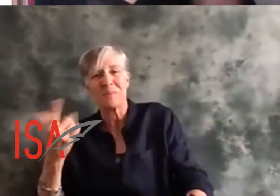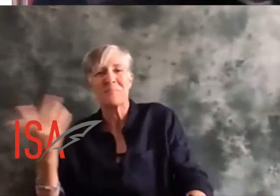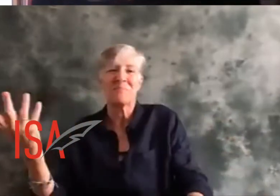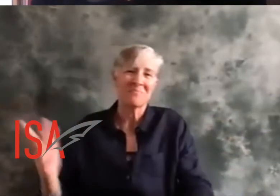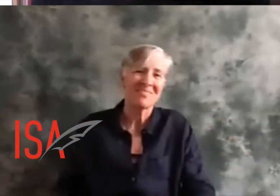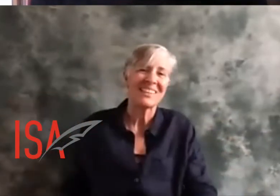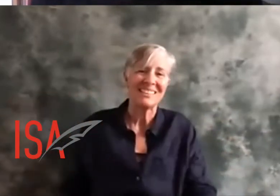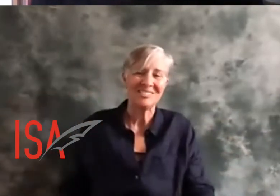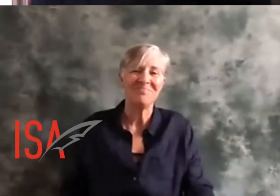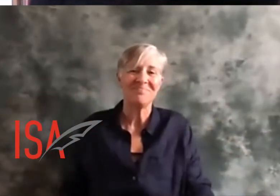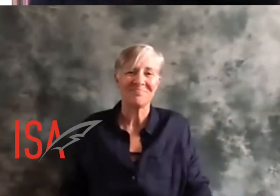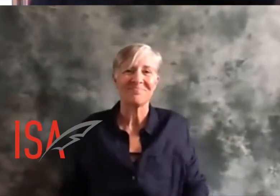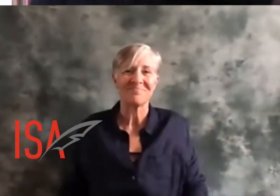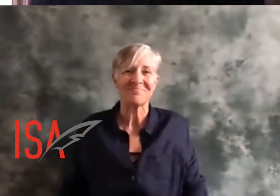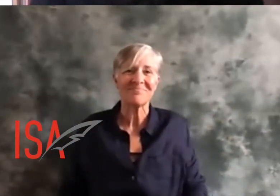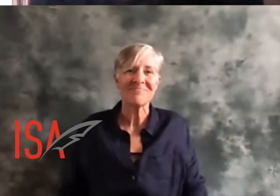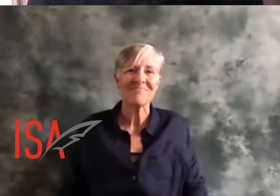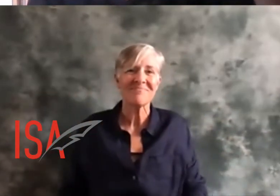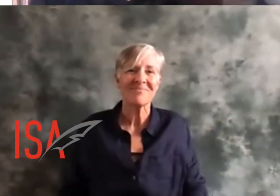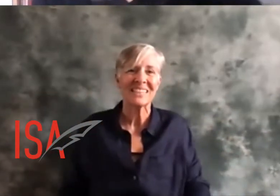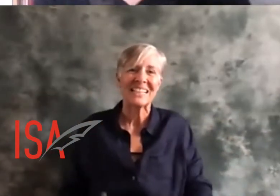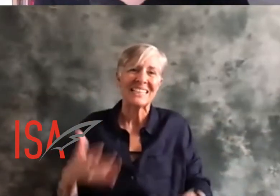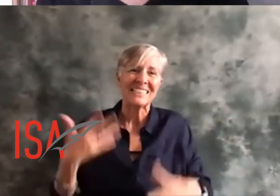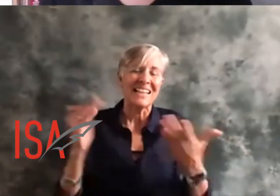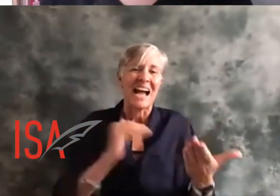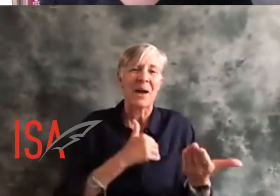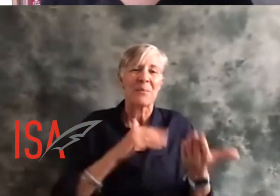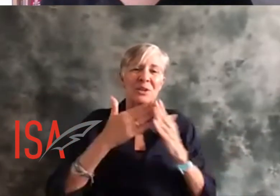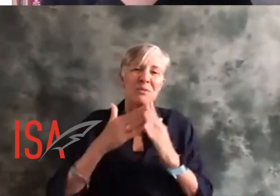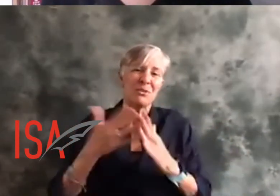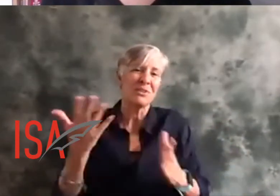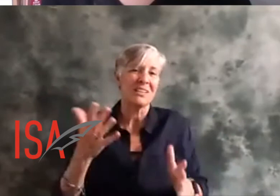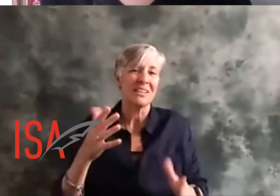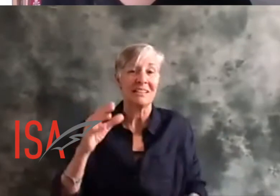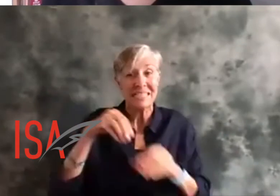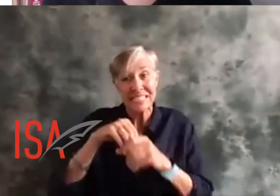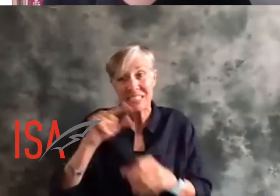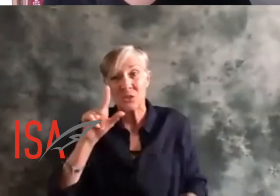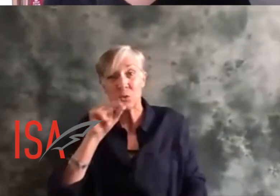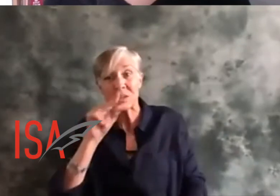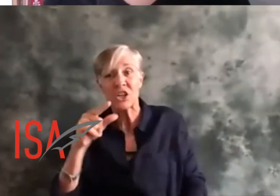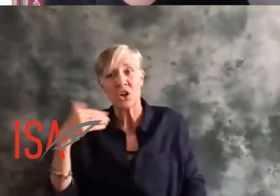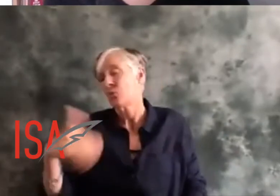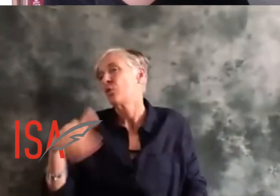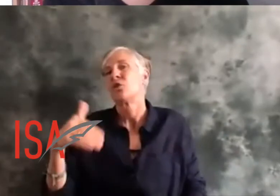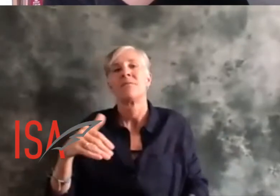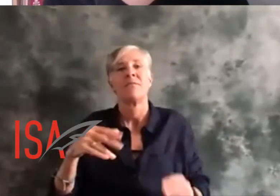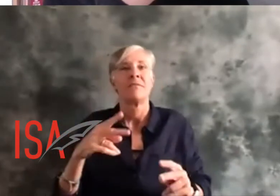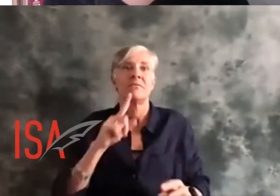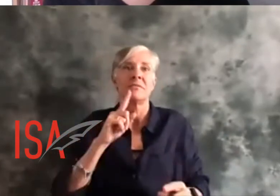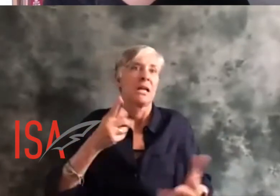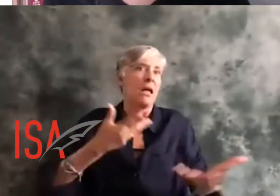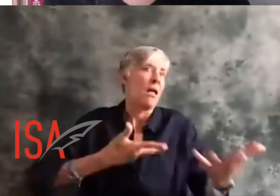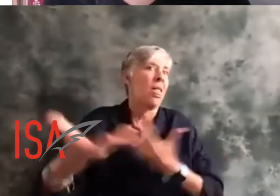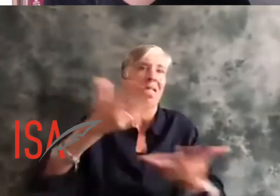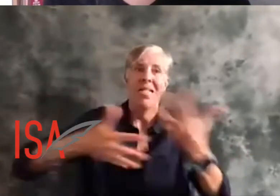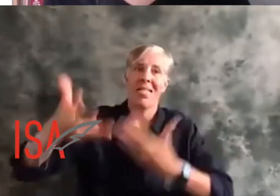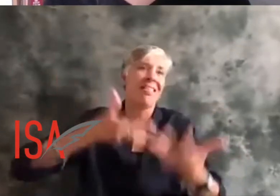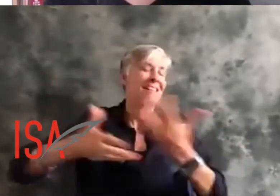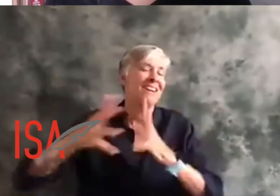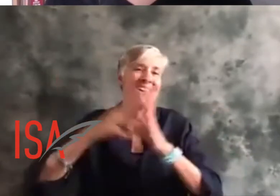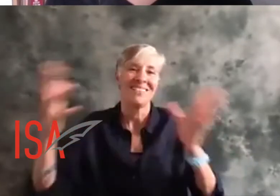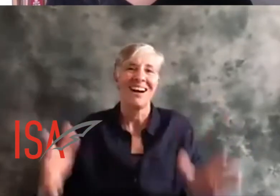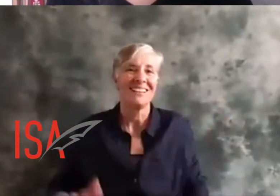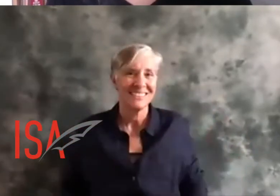Yeah. Well, the writing community is just like so vibrant on Twitter. So yeah, definitely. And we'll Okay. give those handles